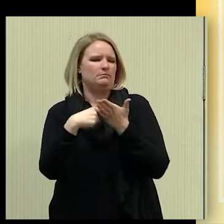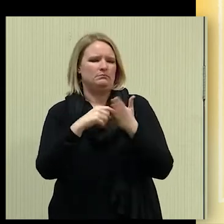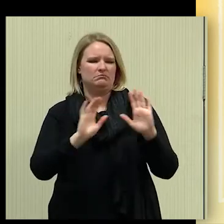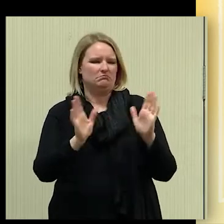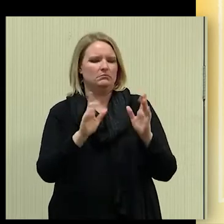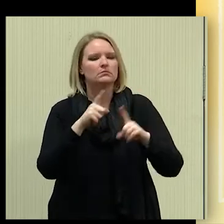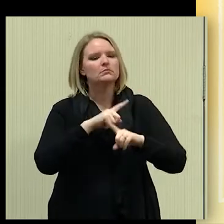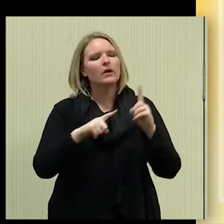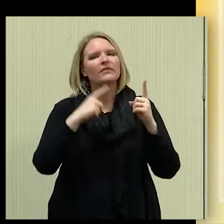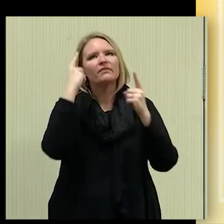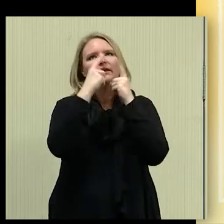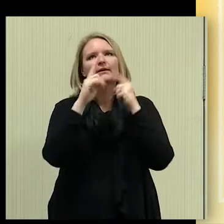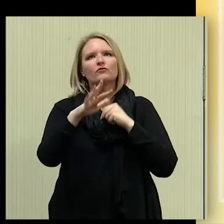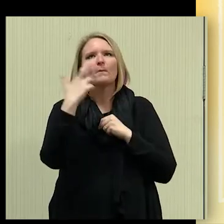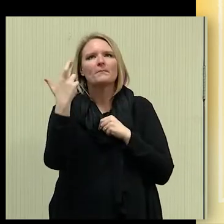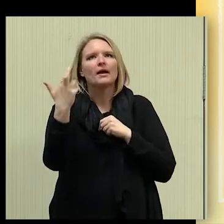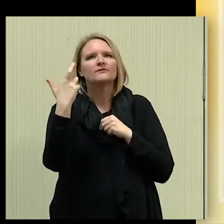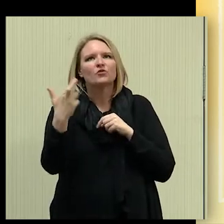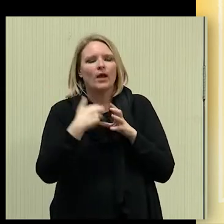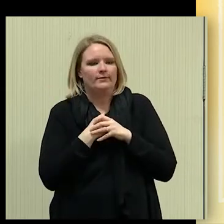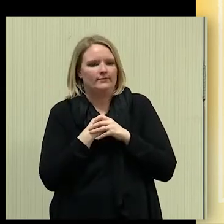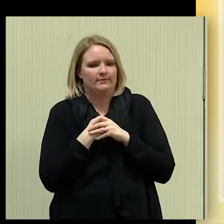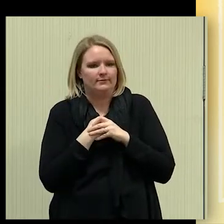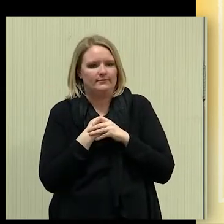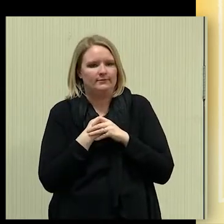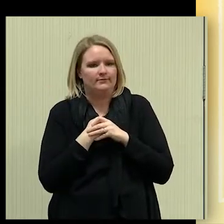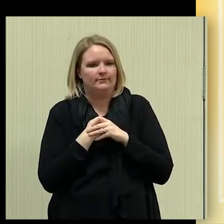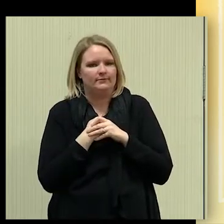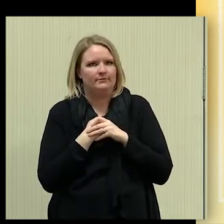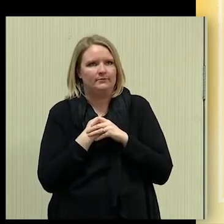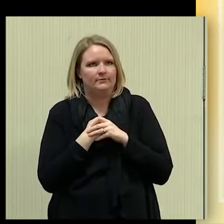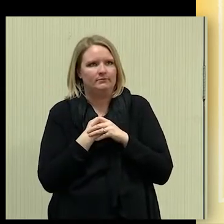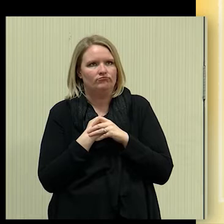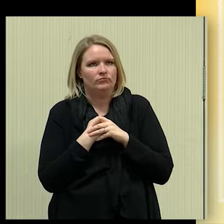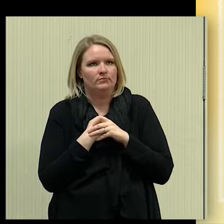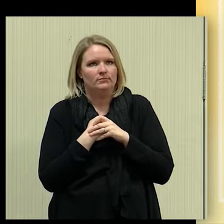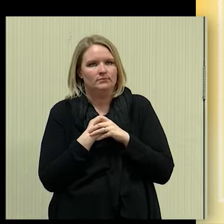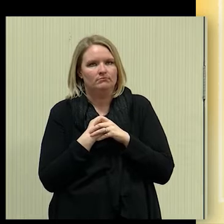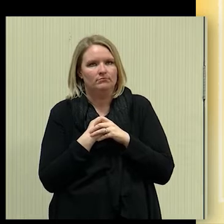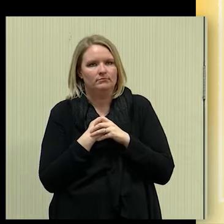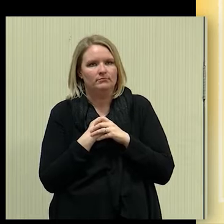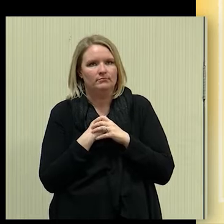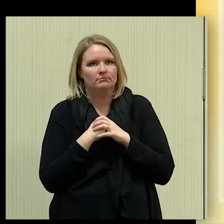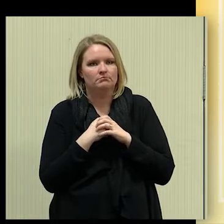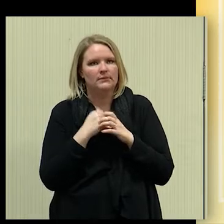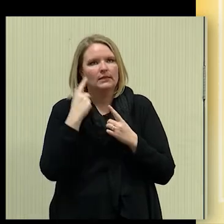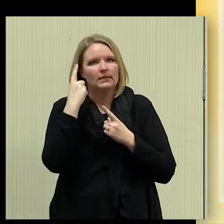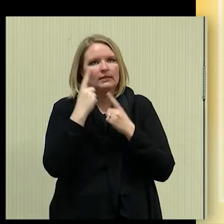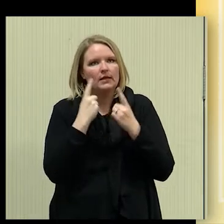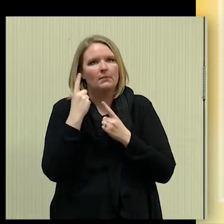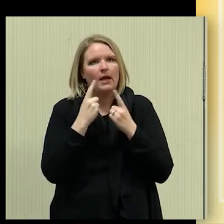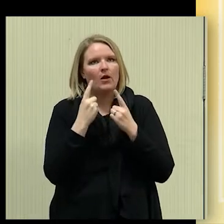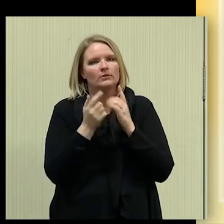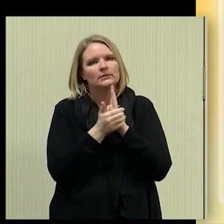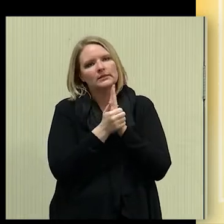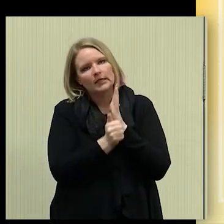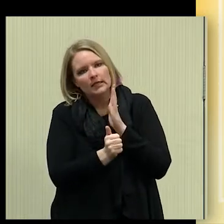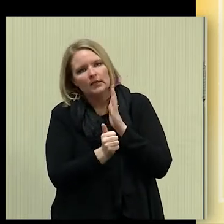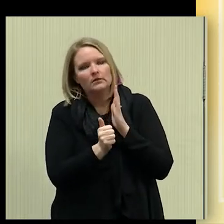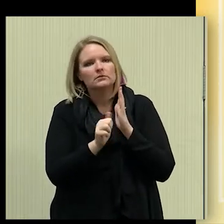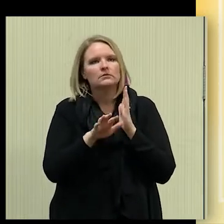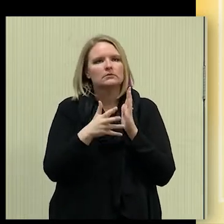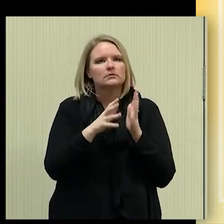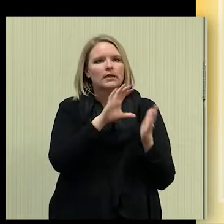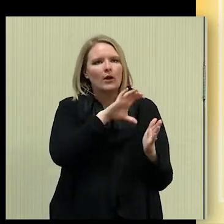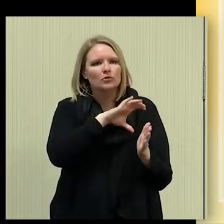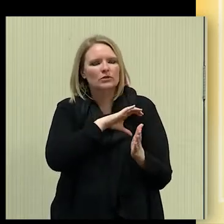Think in your head of your best friend. And think of the skills or the characteristics why that